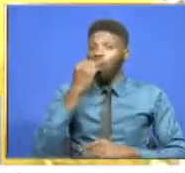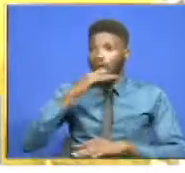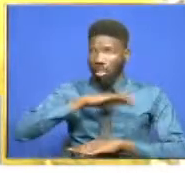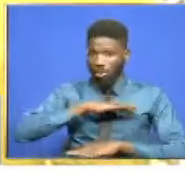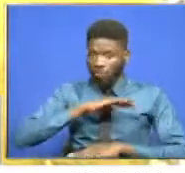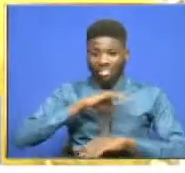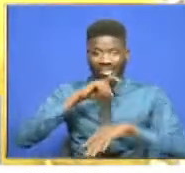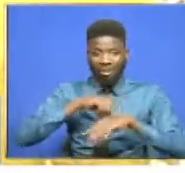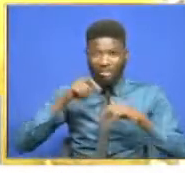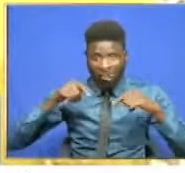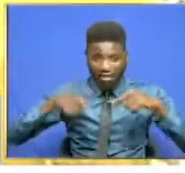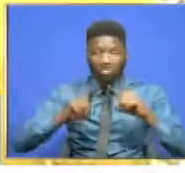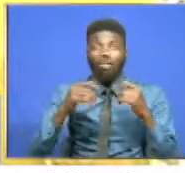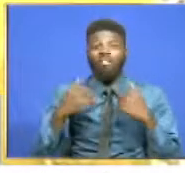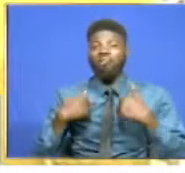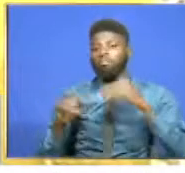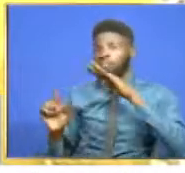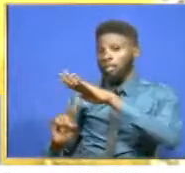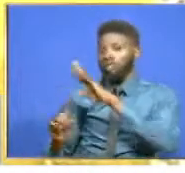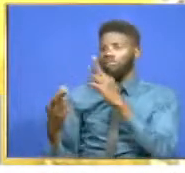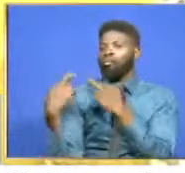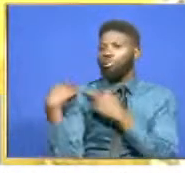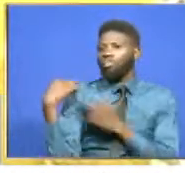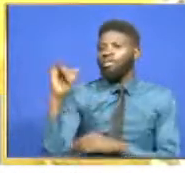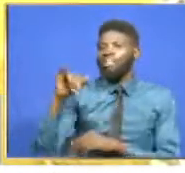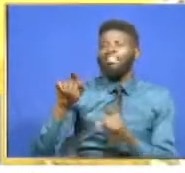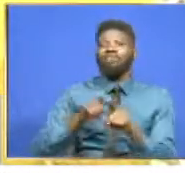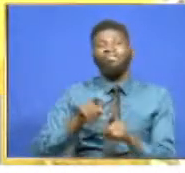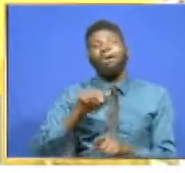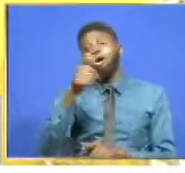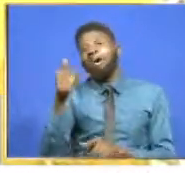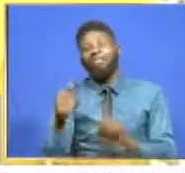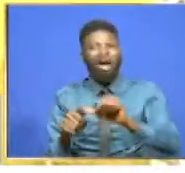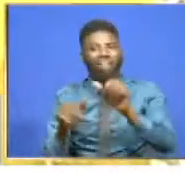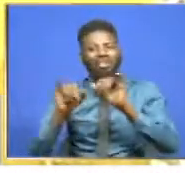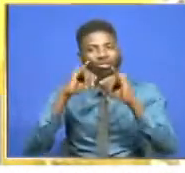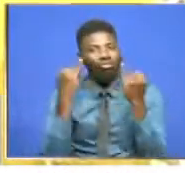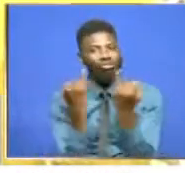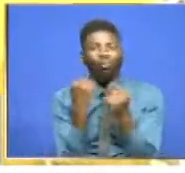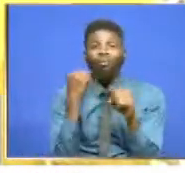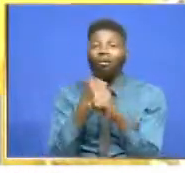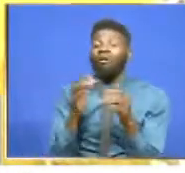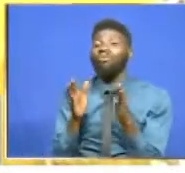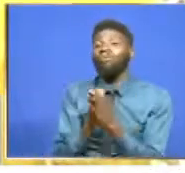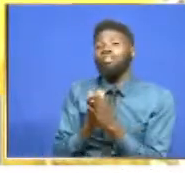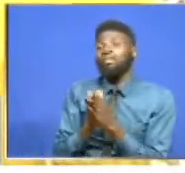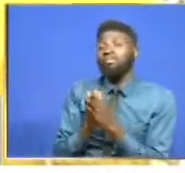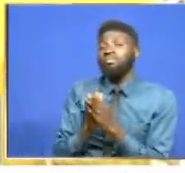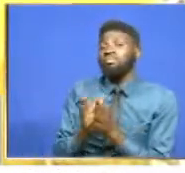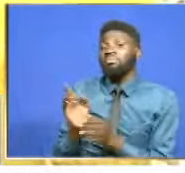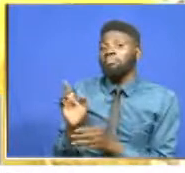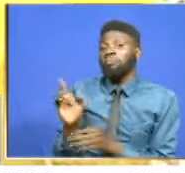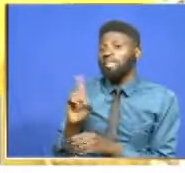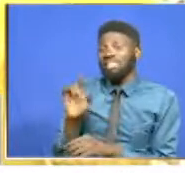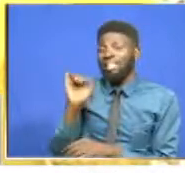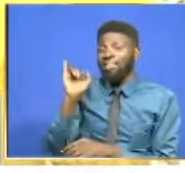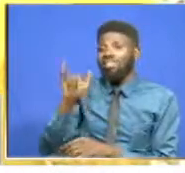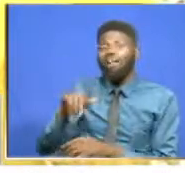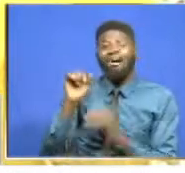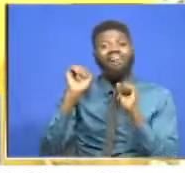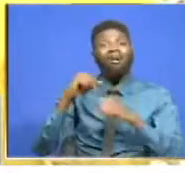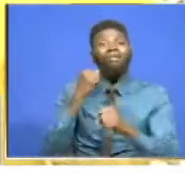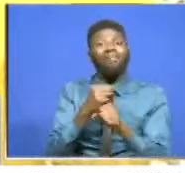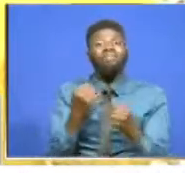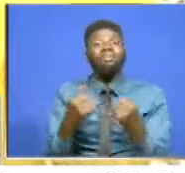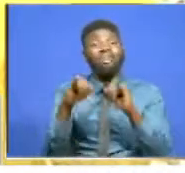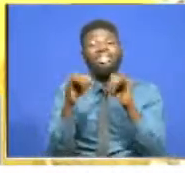you have a whole ministry in charge of that and other institutions which are related to that ministry, which can deliver the function of food security, If it is manufacturing, you can